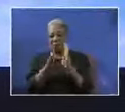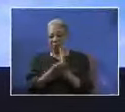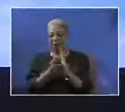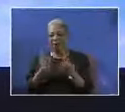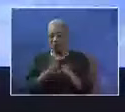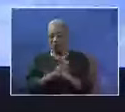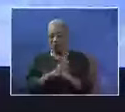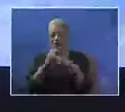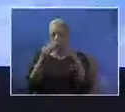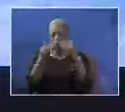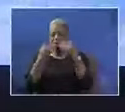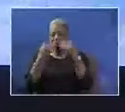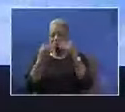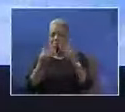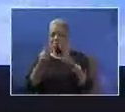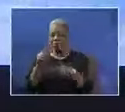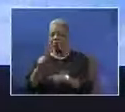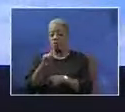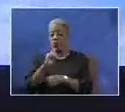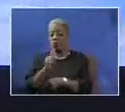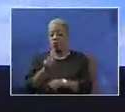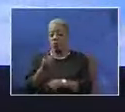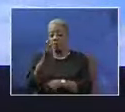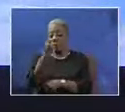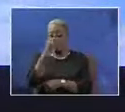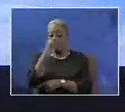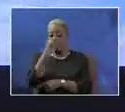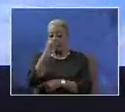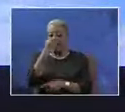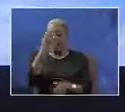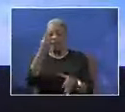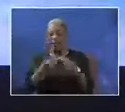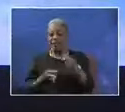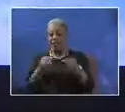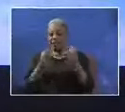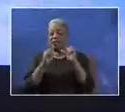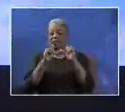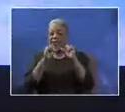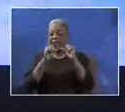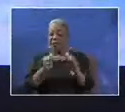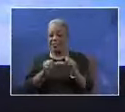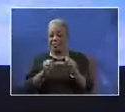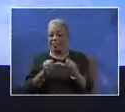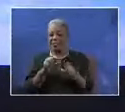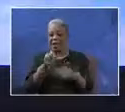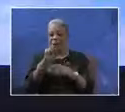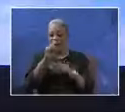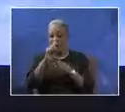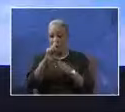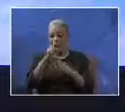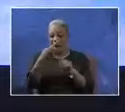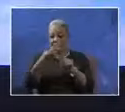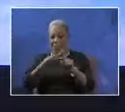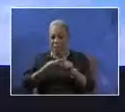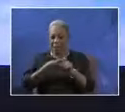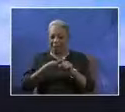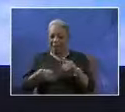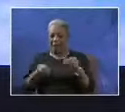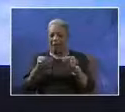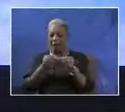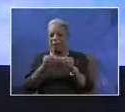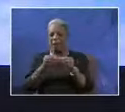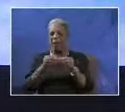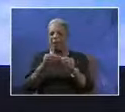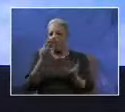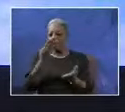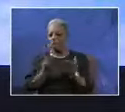because you were so blind that if they had stayed with you just one more month, but let me tell